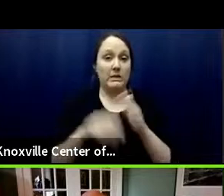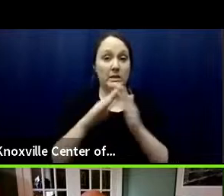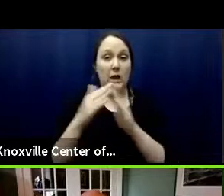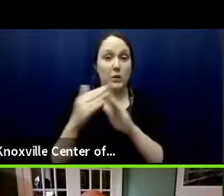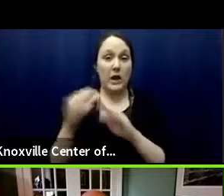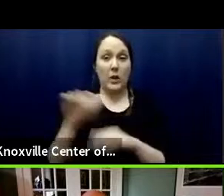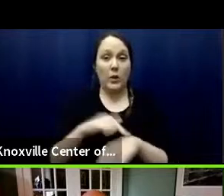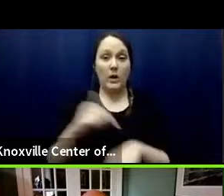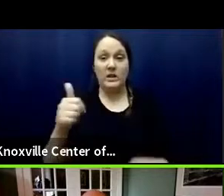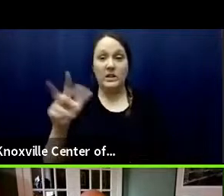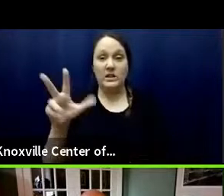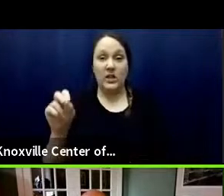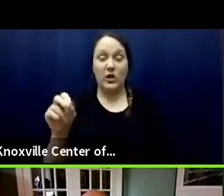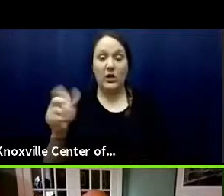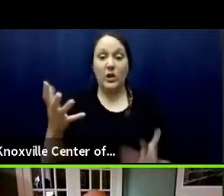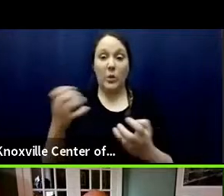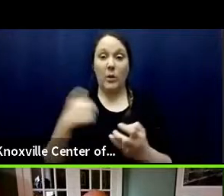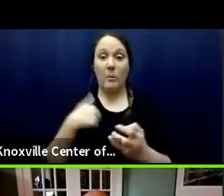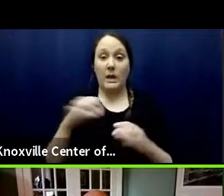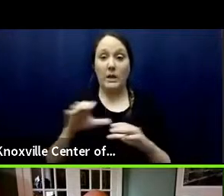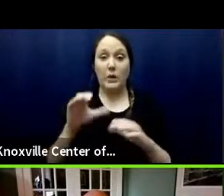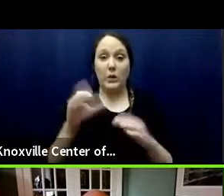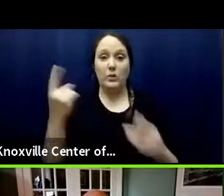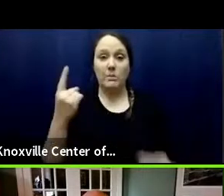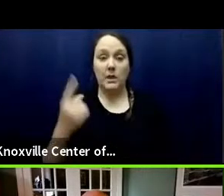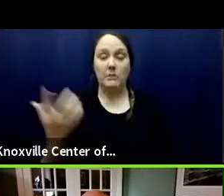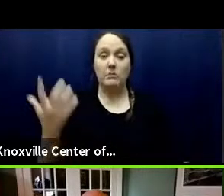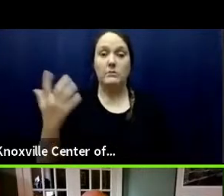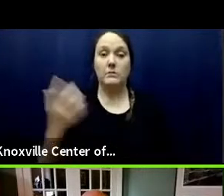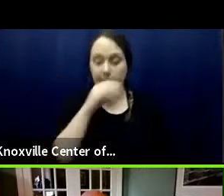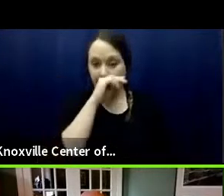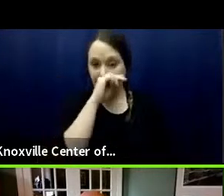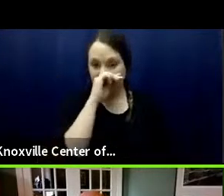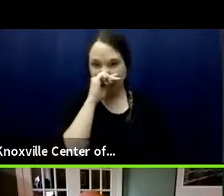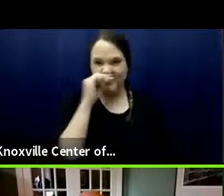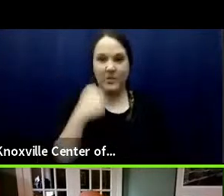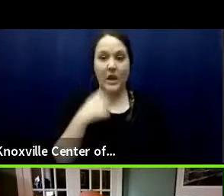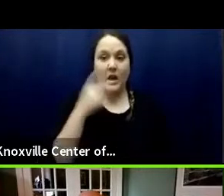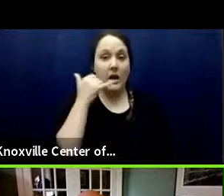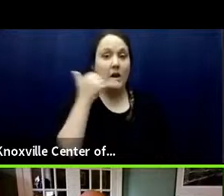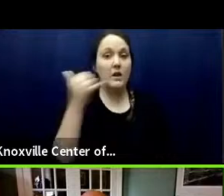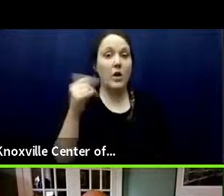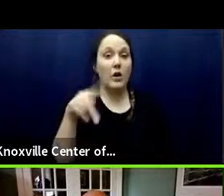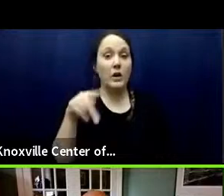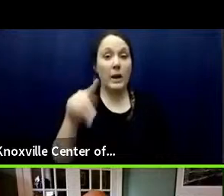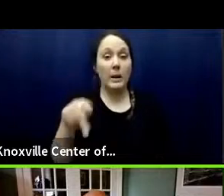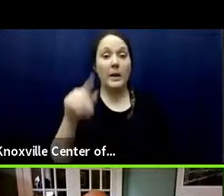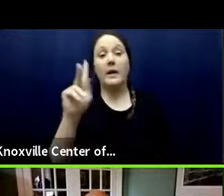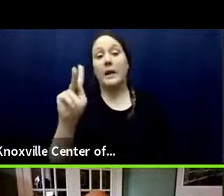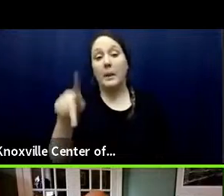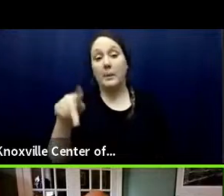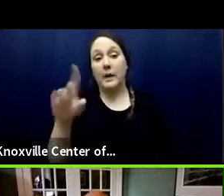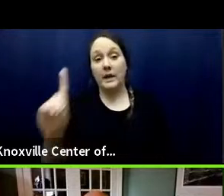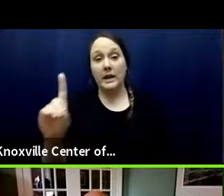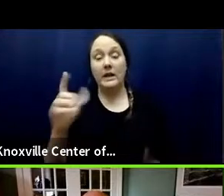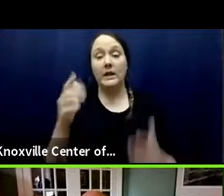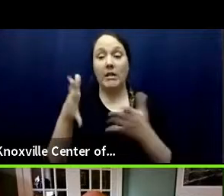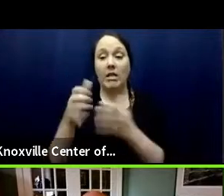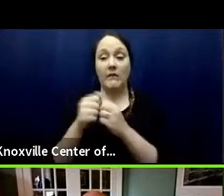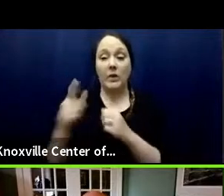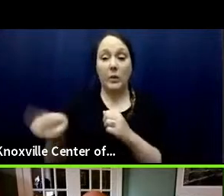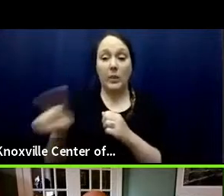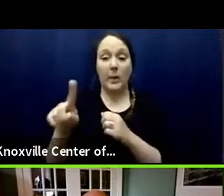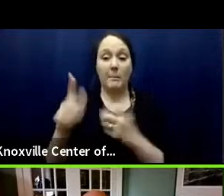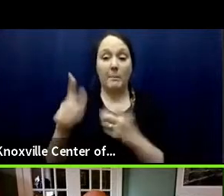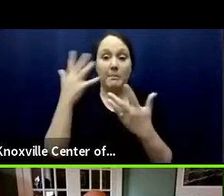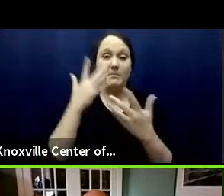10:30 at night, wanting me to do something. And I called KPD and left it with them. The unfortunate thing is